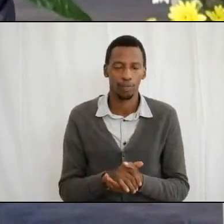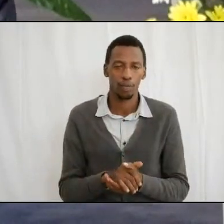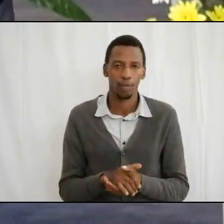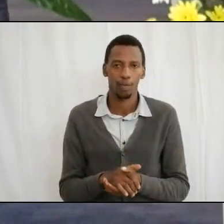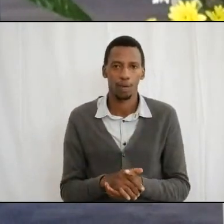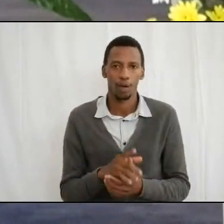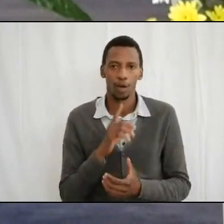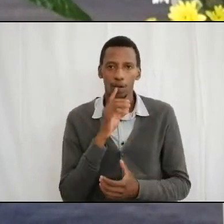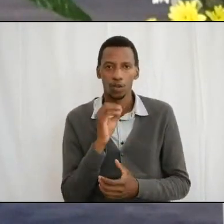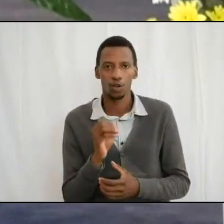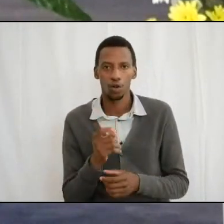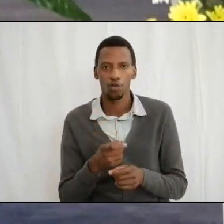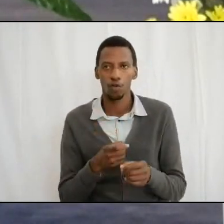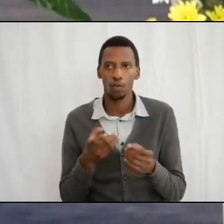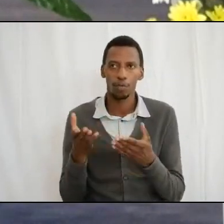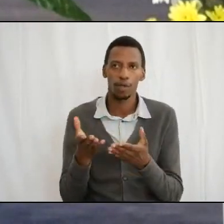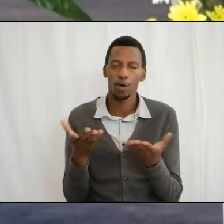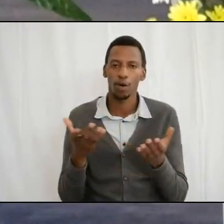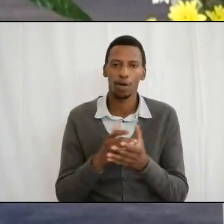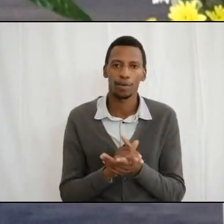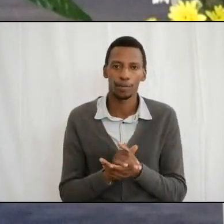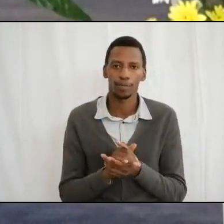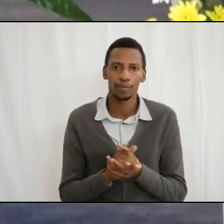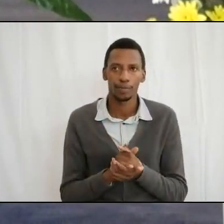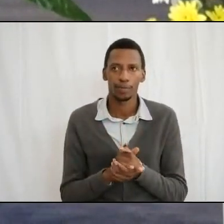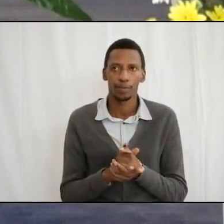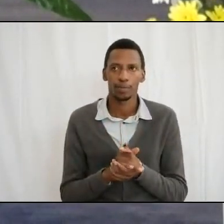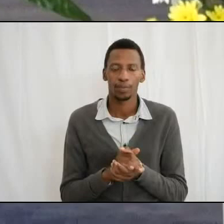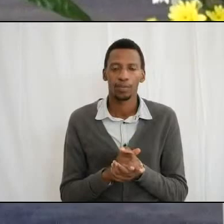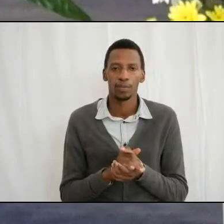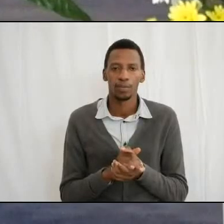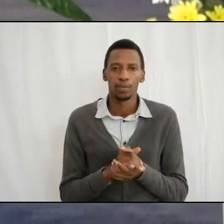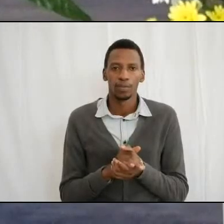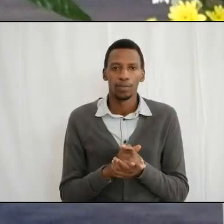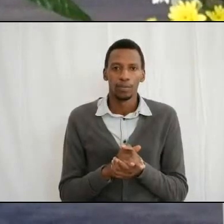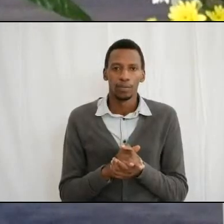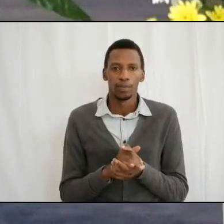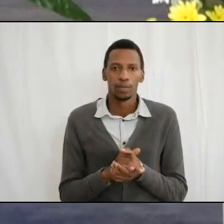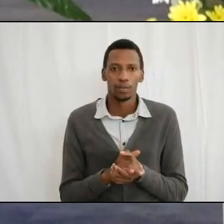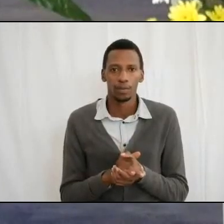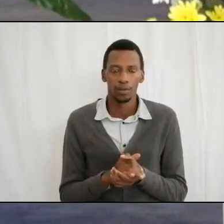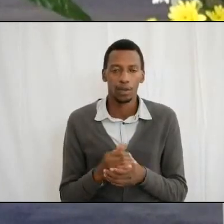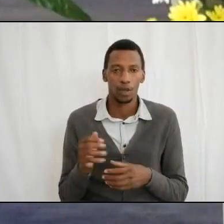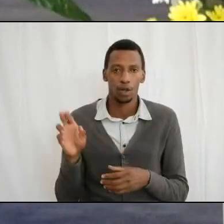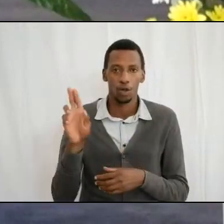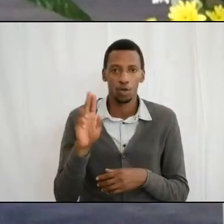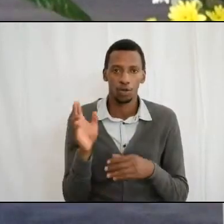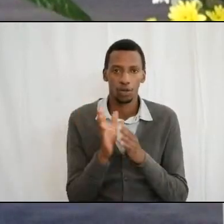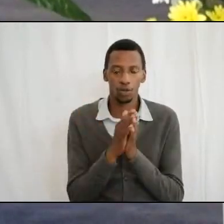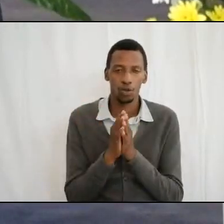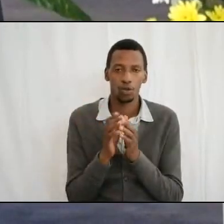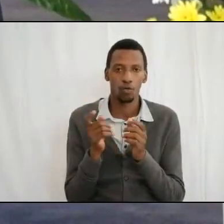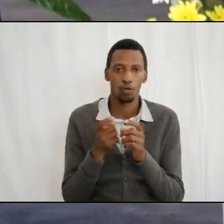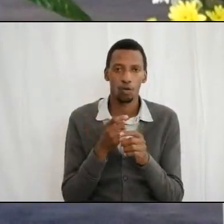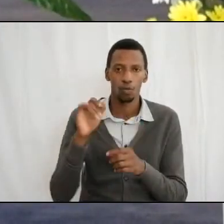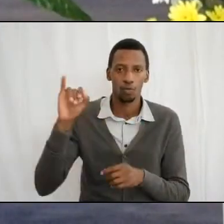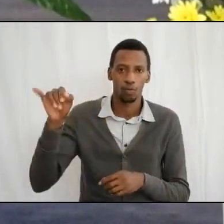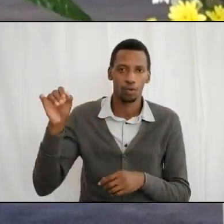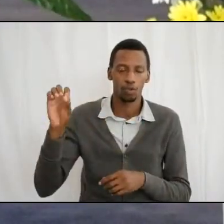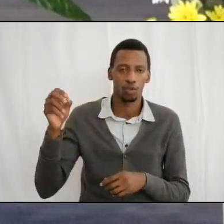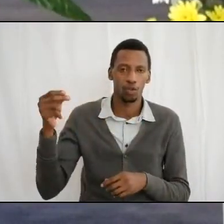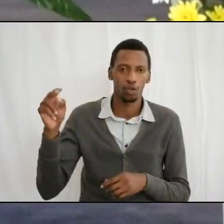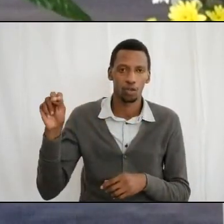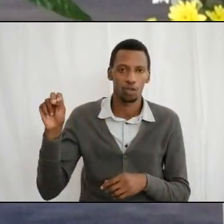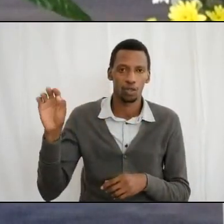So, where do we go from here? I'm using the acrostic from John Maxwell from his